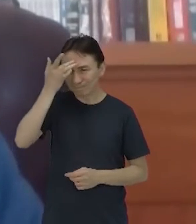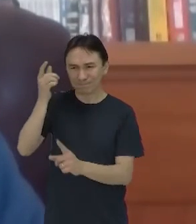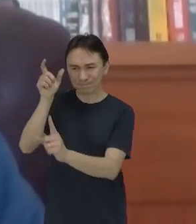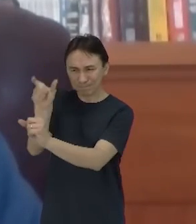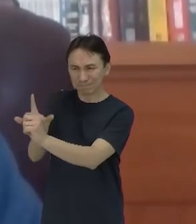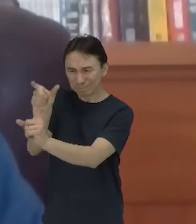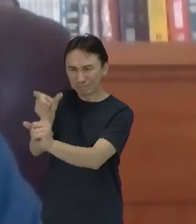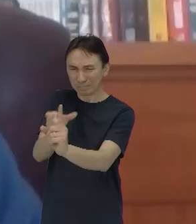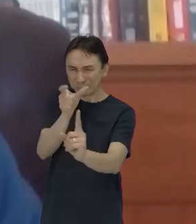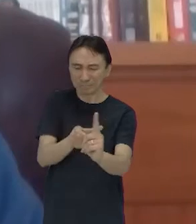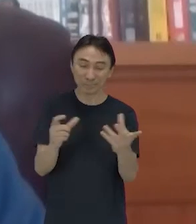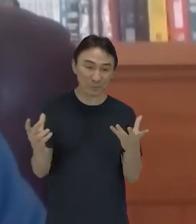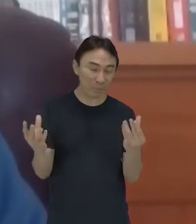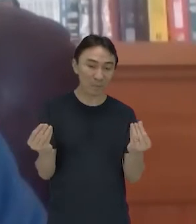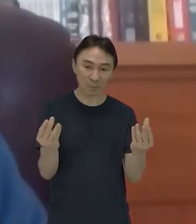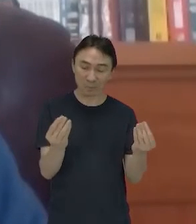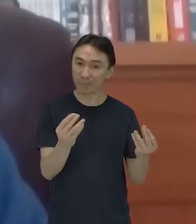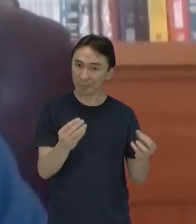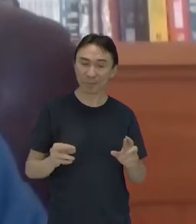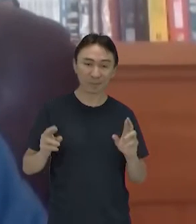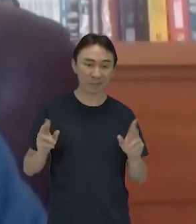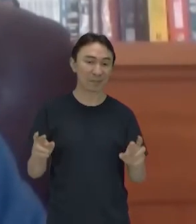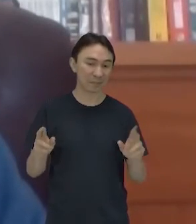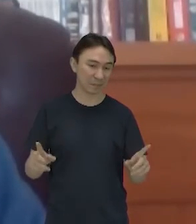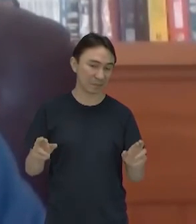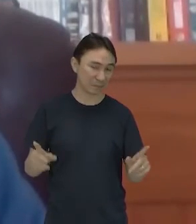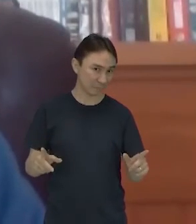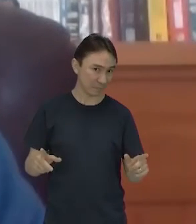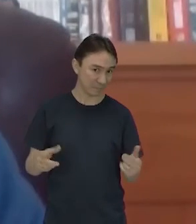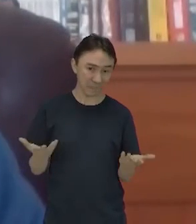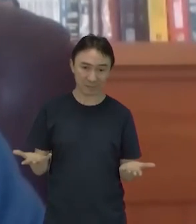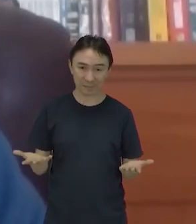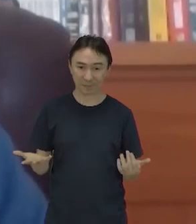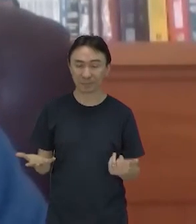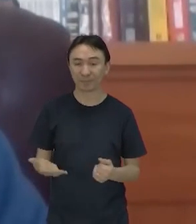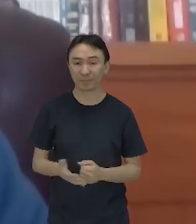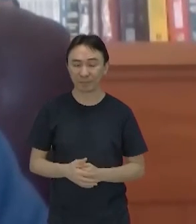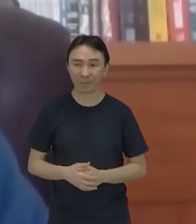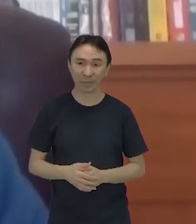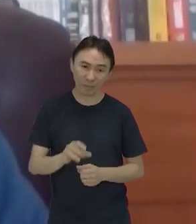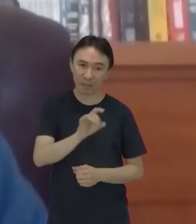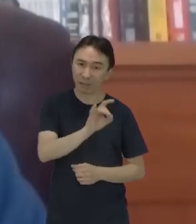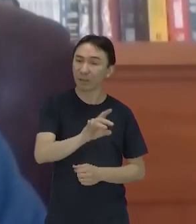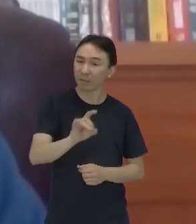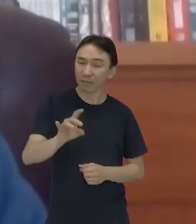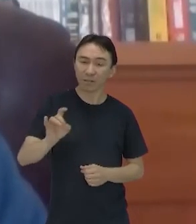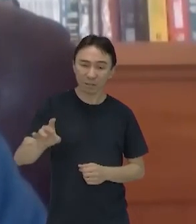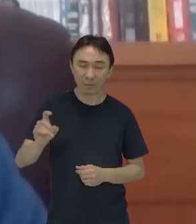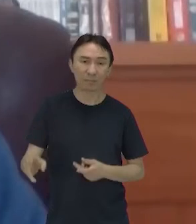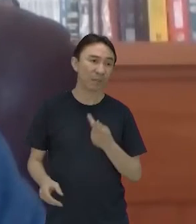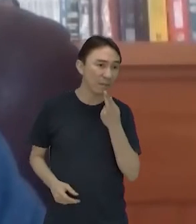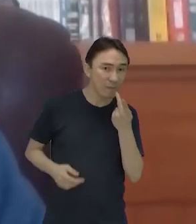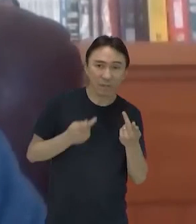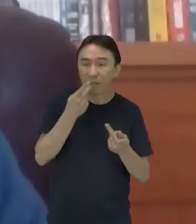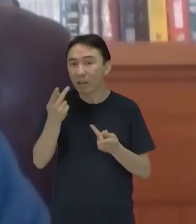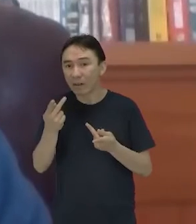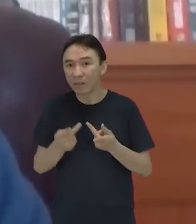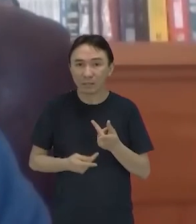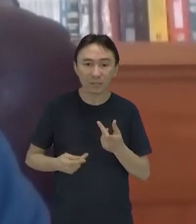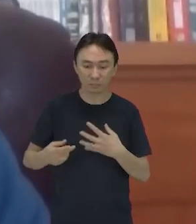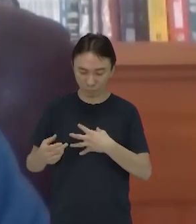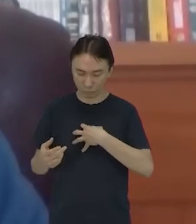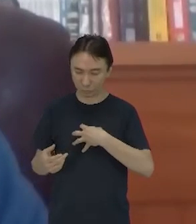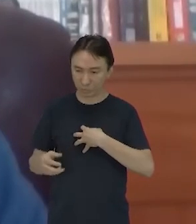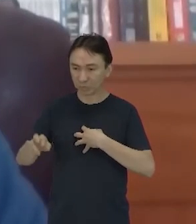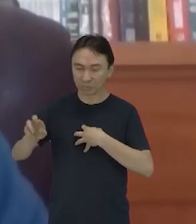each one of them speak in a different way. Cada deles fala de uma forma diferente. So